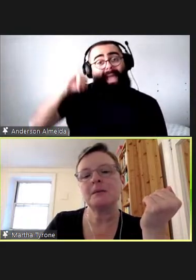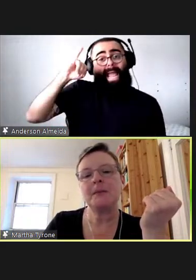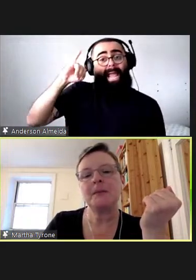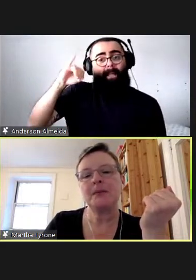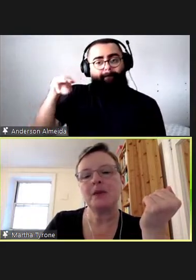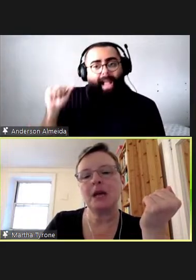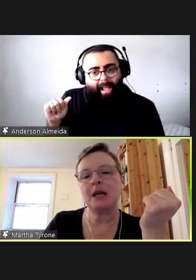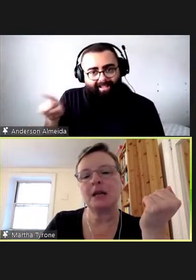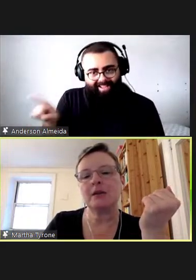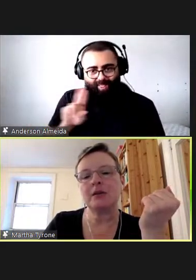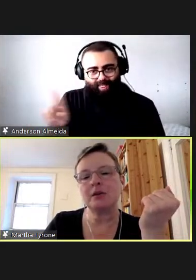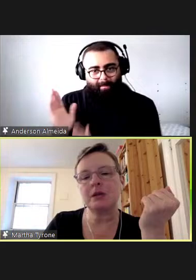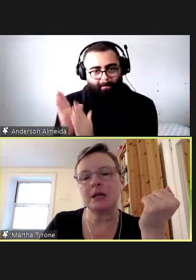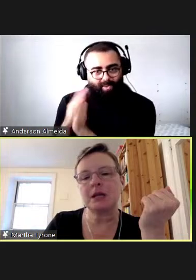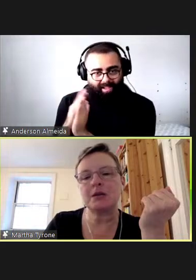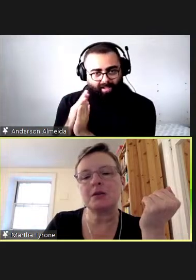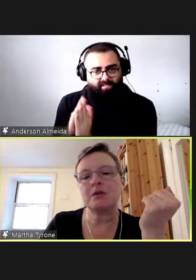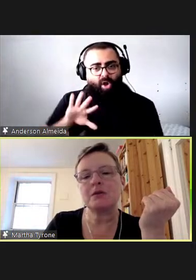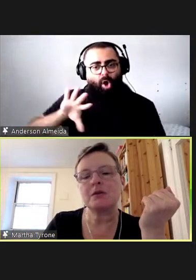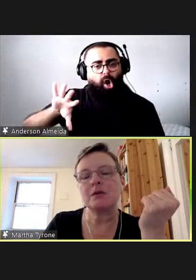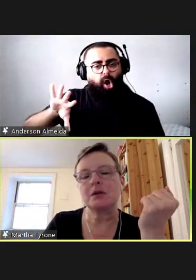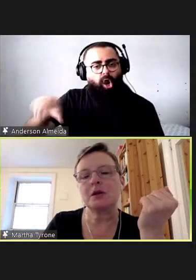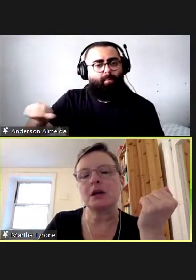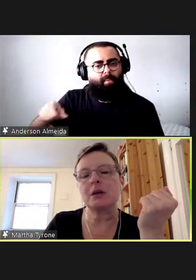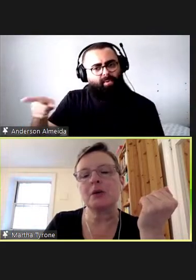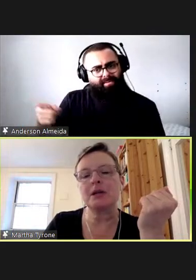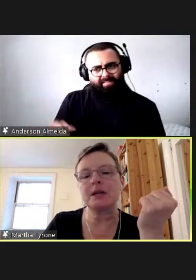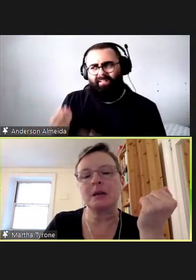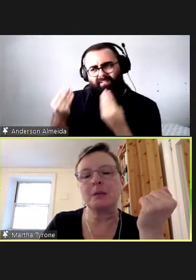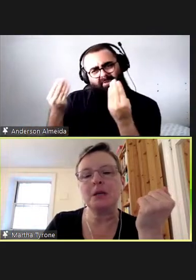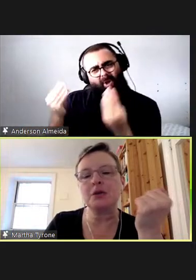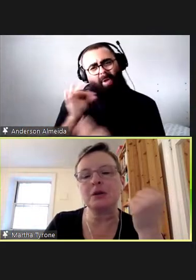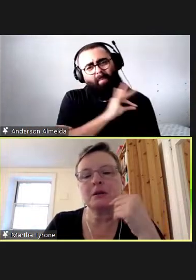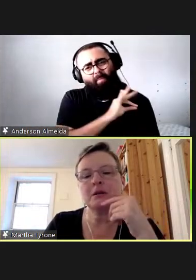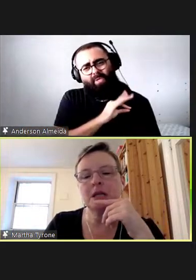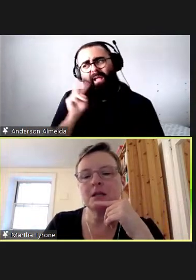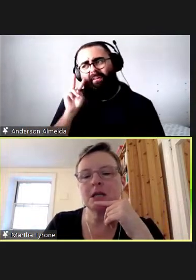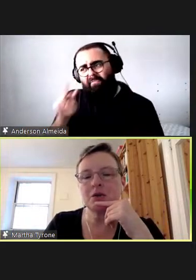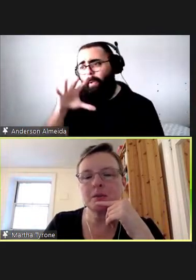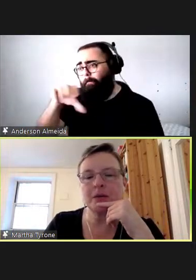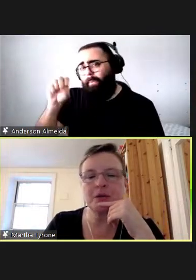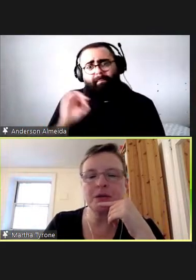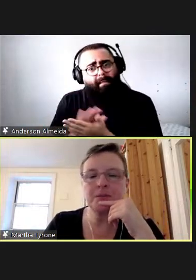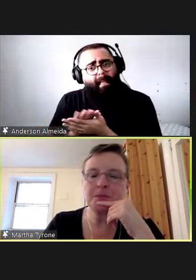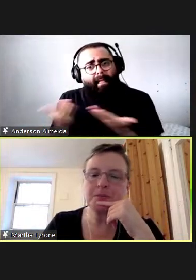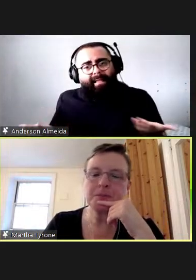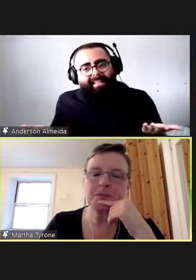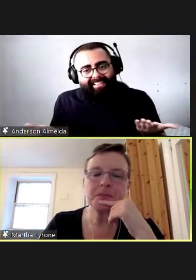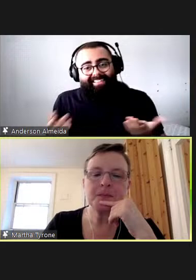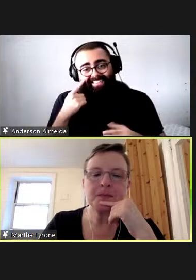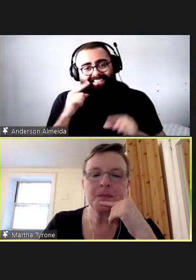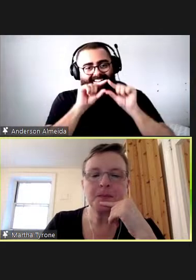boundary. And in the third case, the target word is at a major intonational boundary.